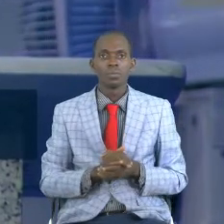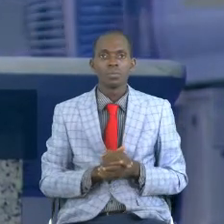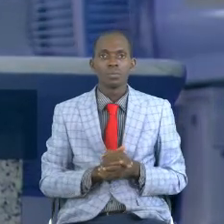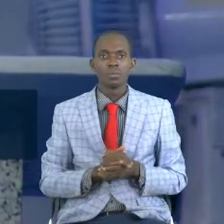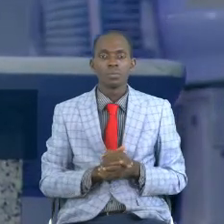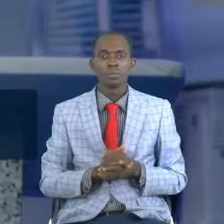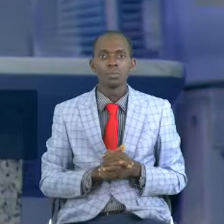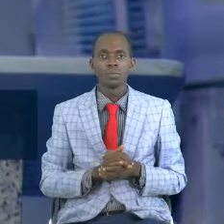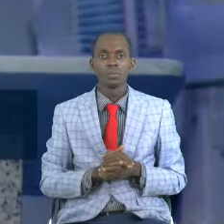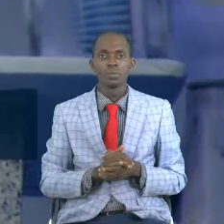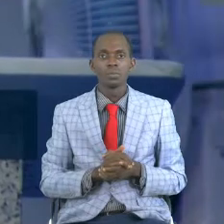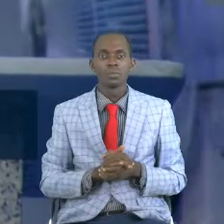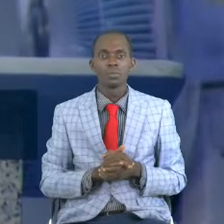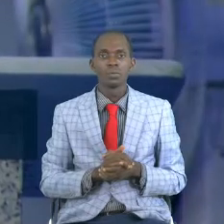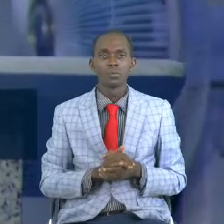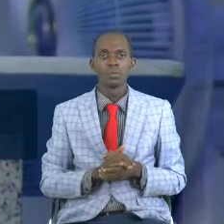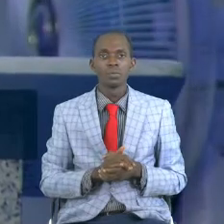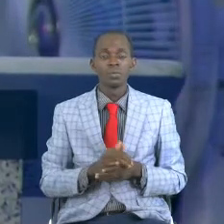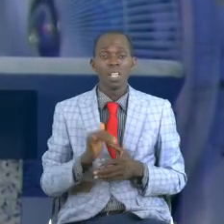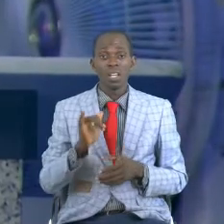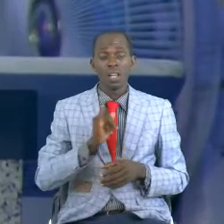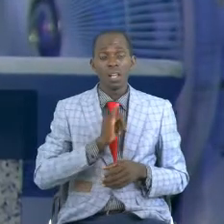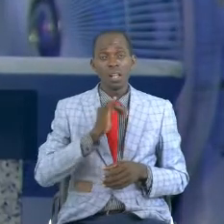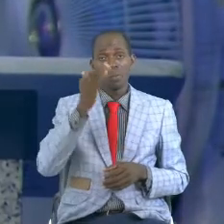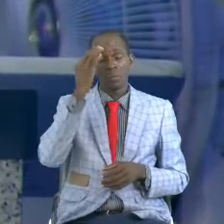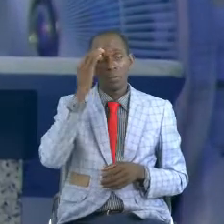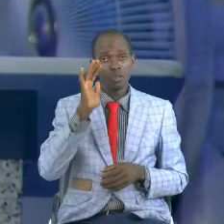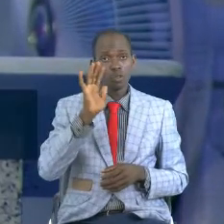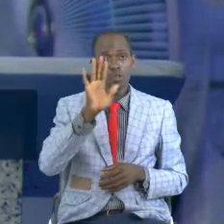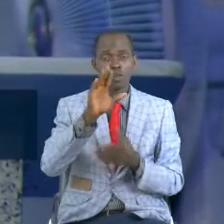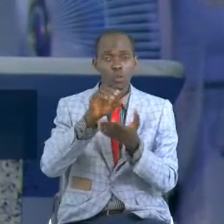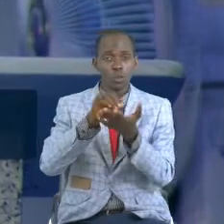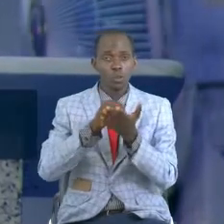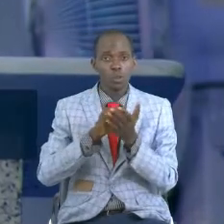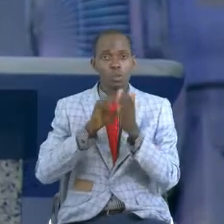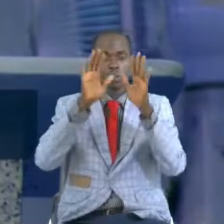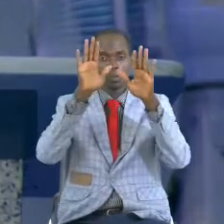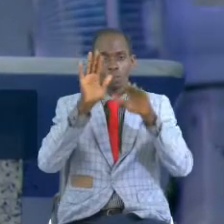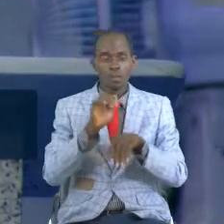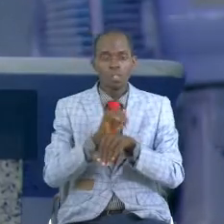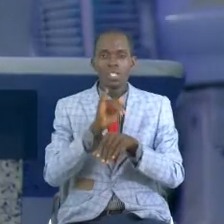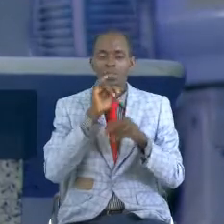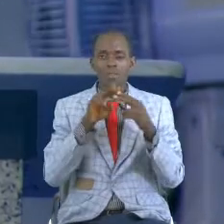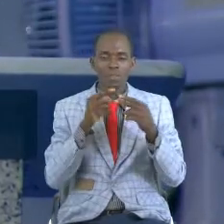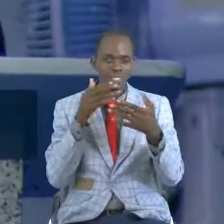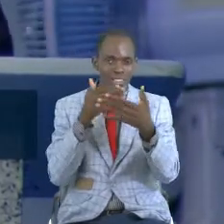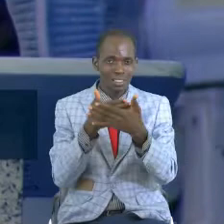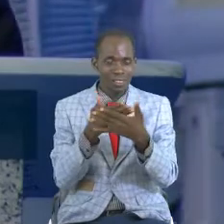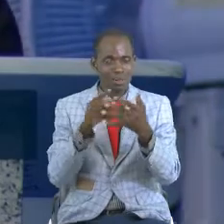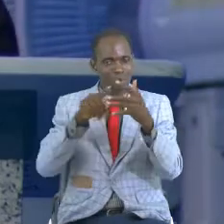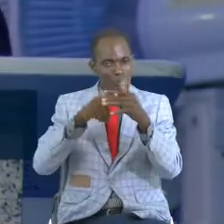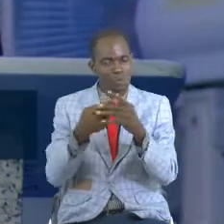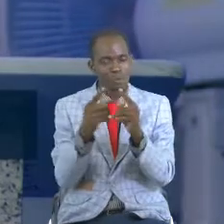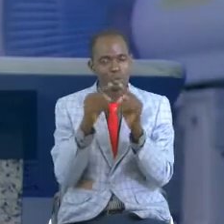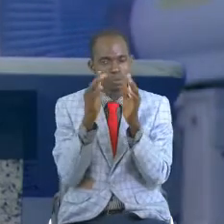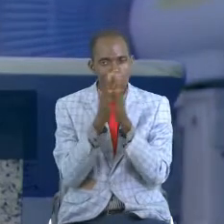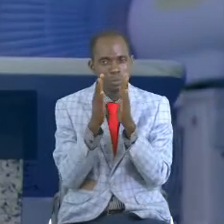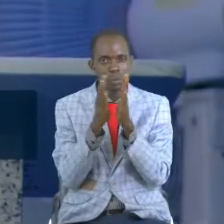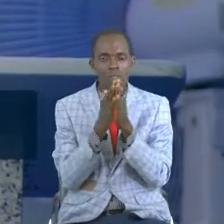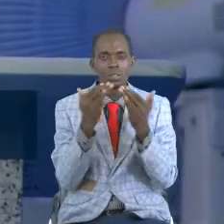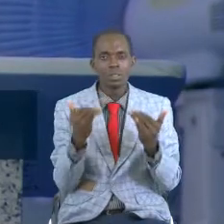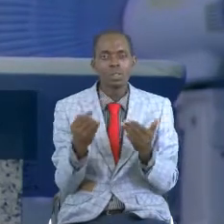And I know your miracle is very near you, but be praying now. Begin to tell God. Mention your